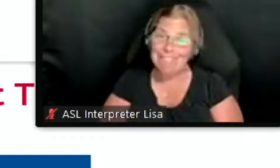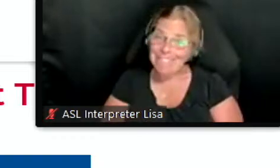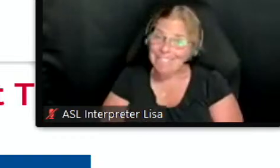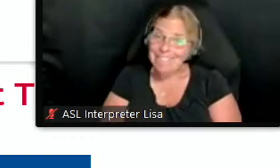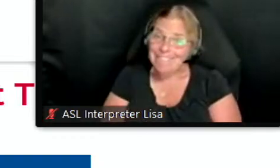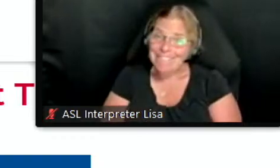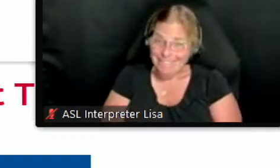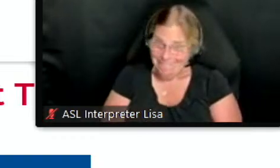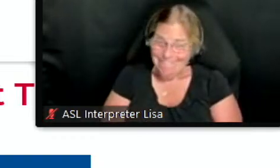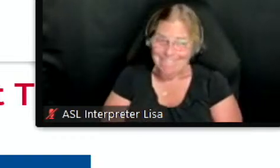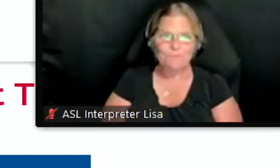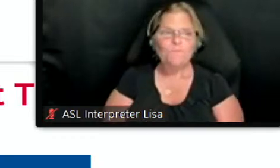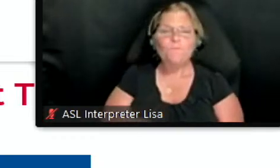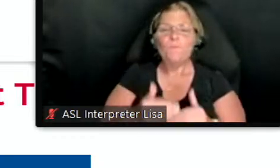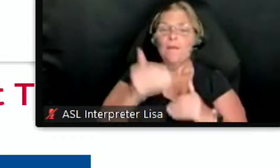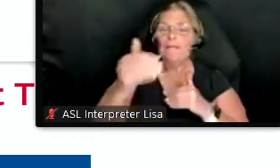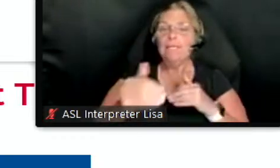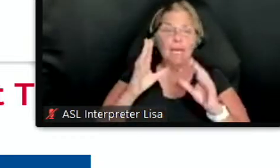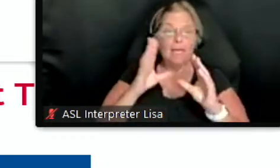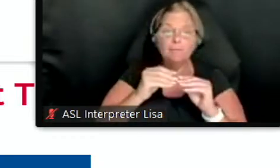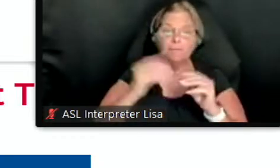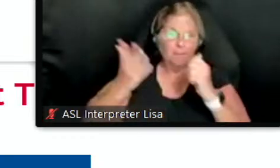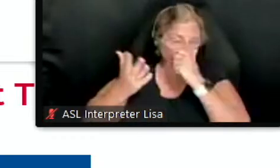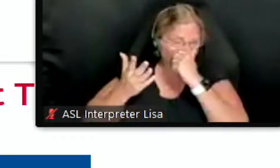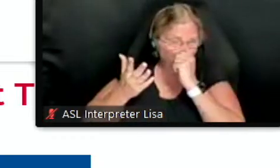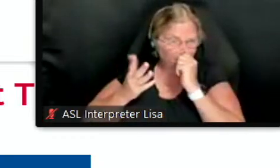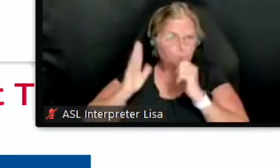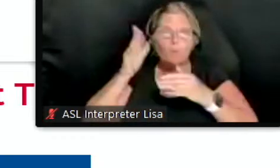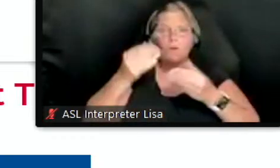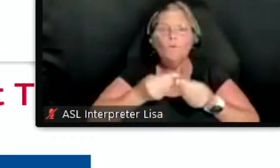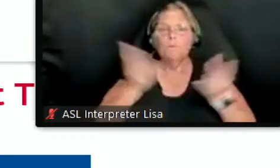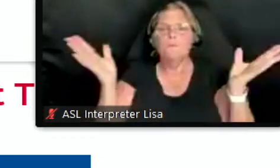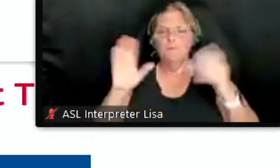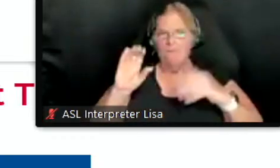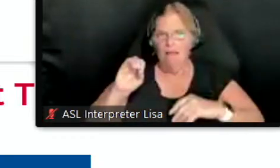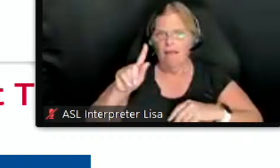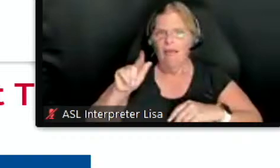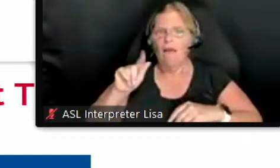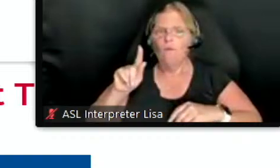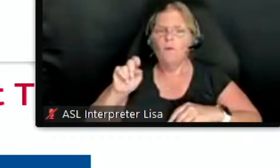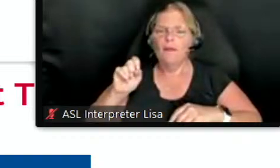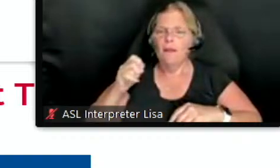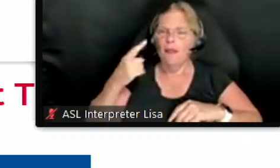So at the next meeting, we will provide the outline of the